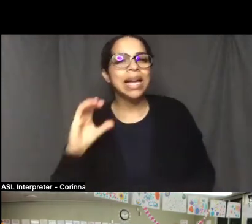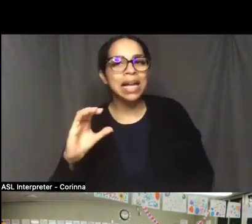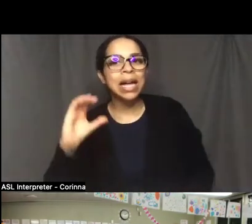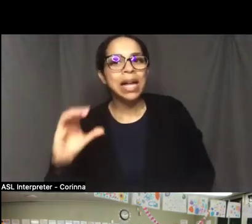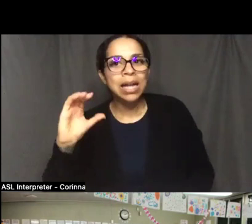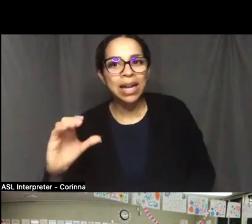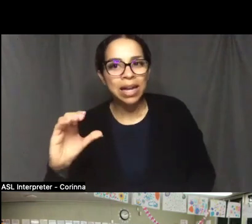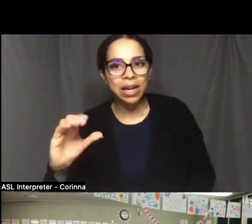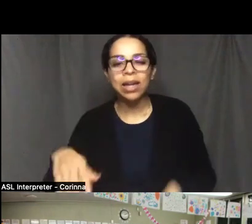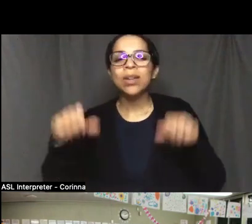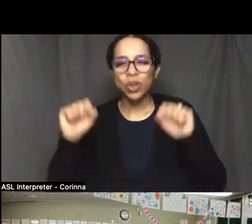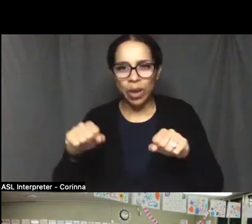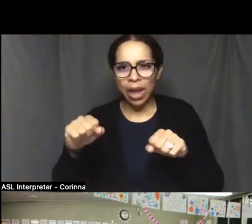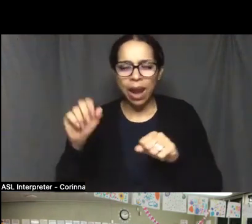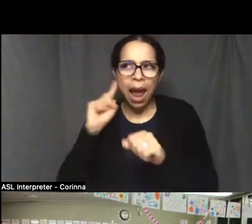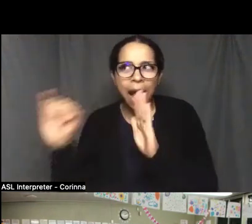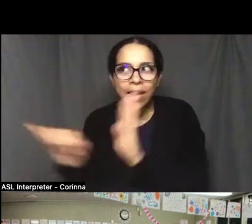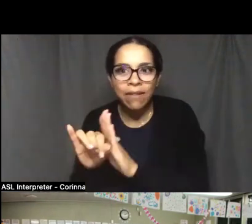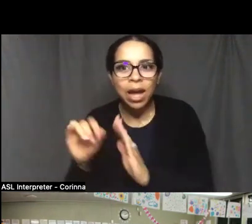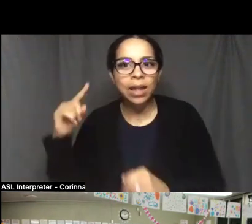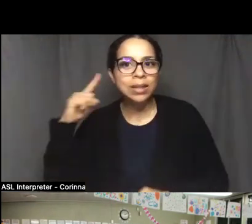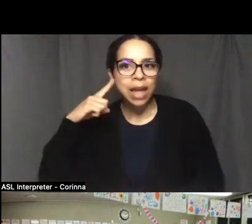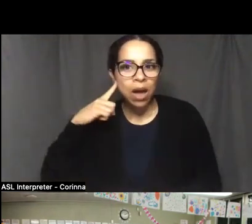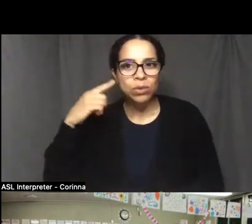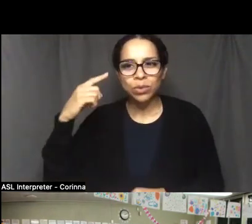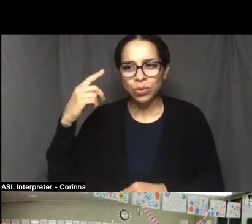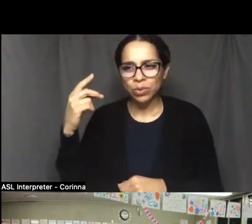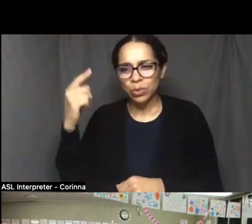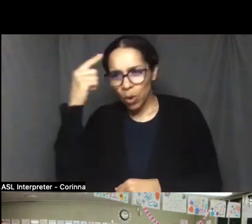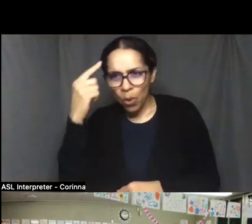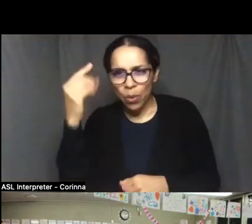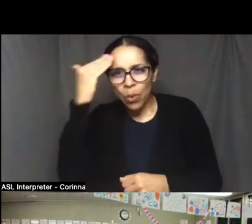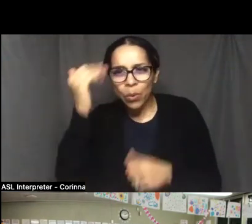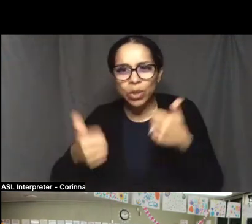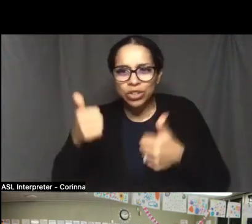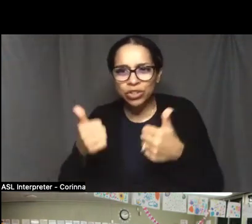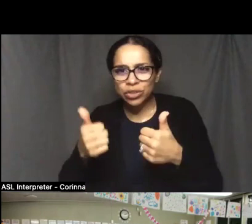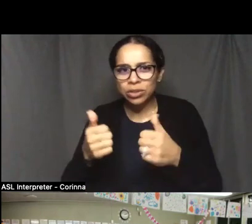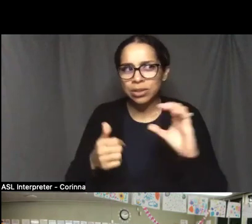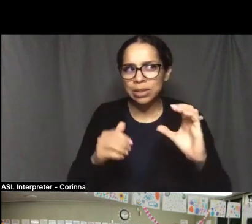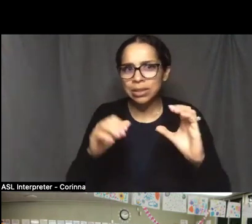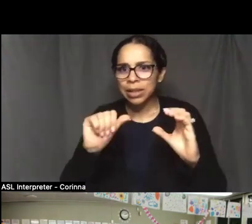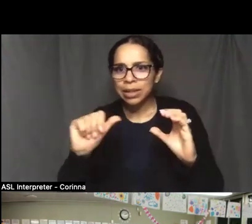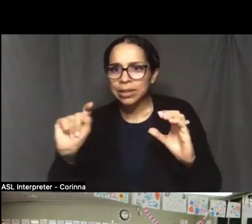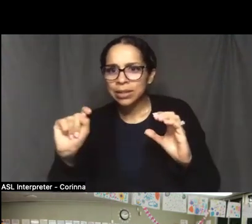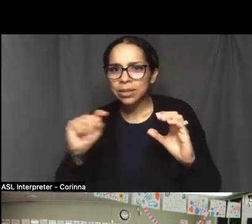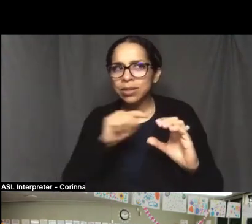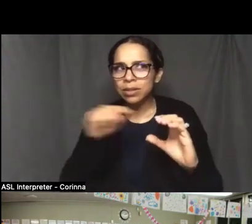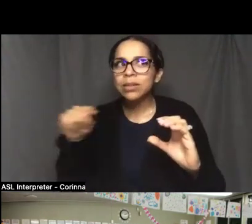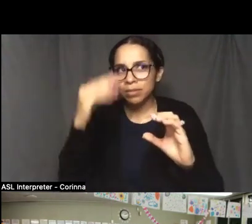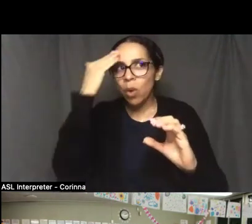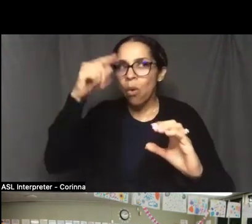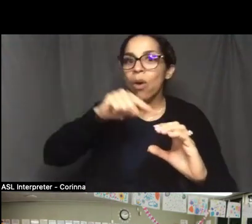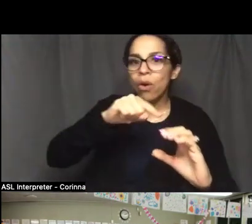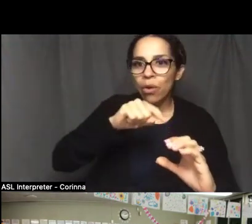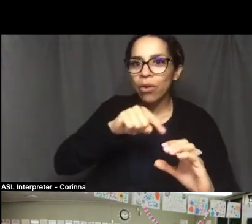identify where they're happening in a word. First sound, the middle sound, the ending sound. That's called phonemic awareness. A